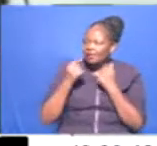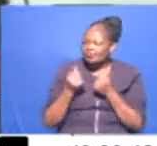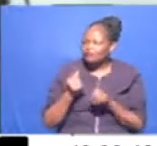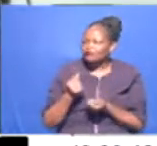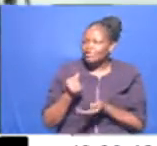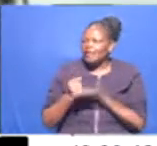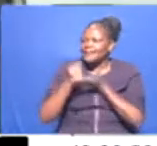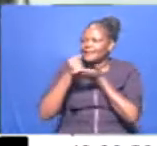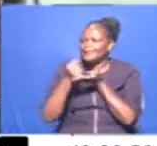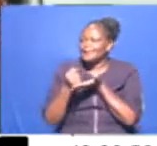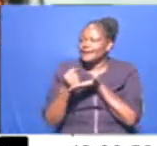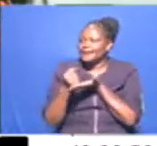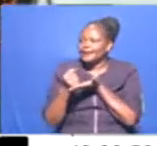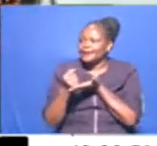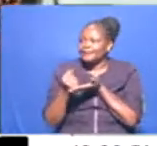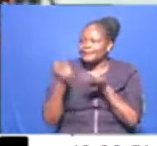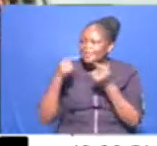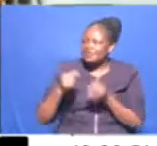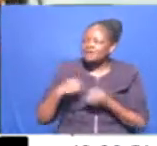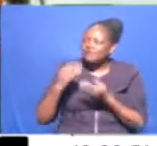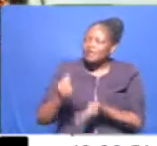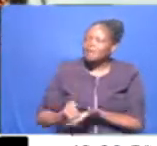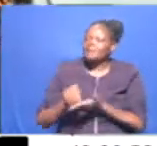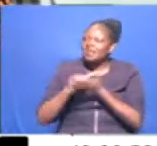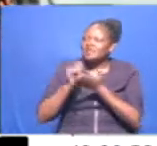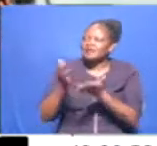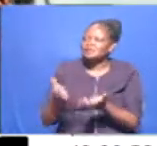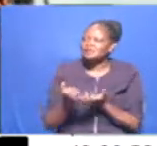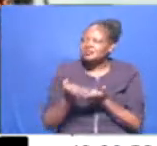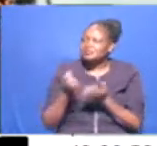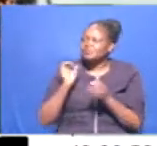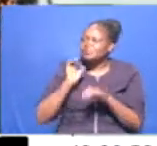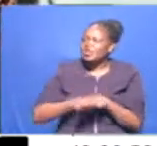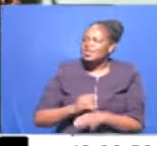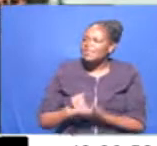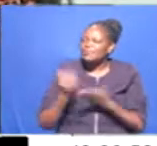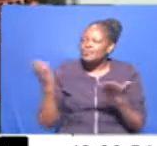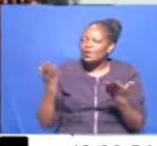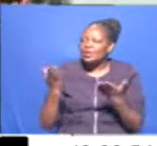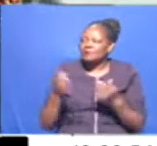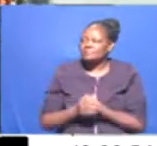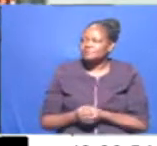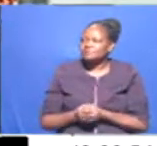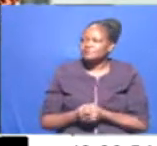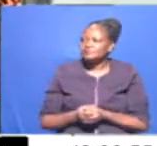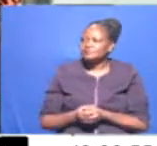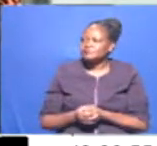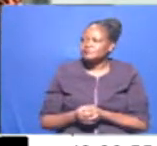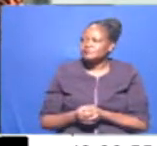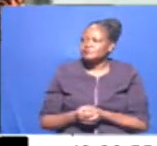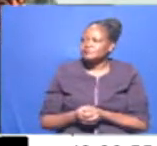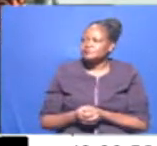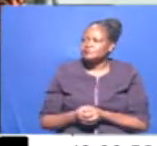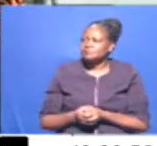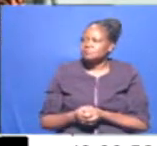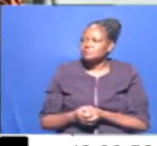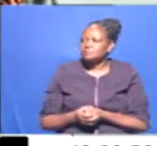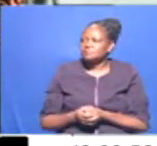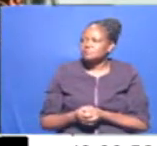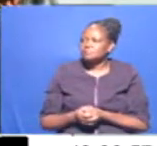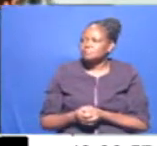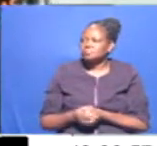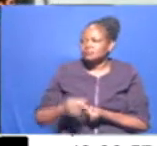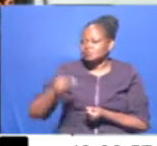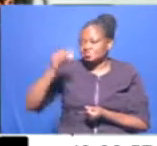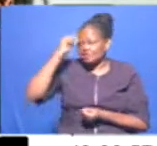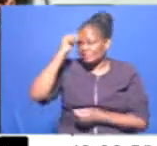for help. So let's give them that help that they need. Where do you find these services? I've said you can find them in the government